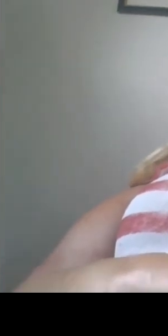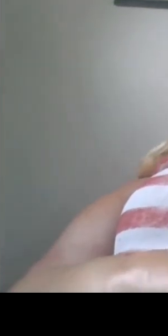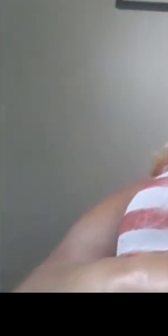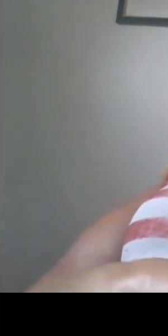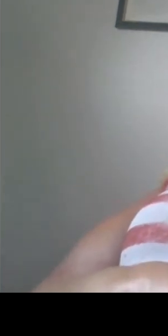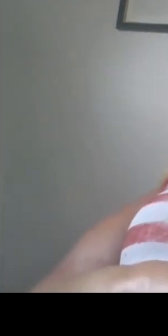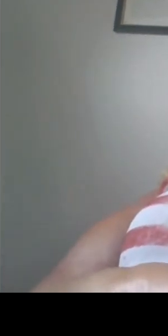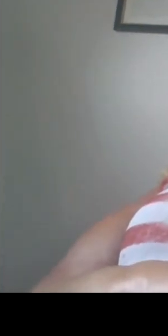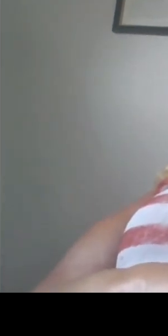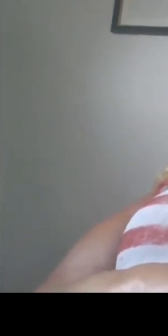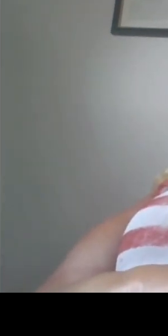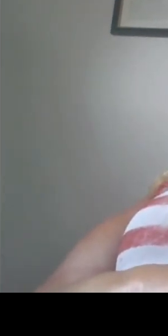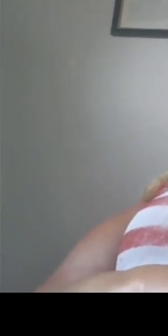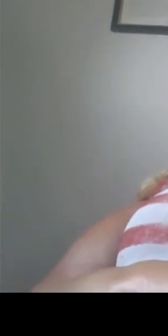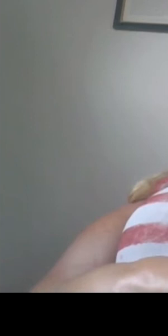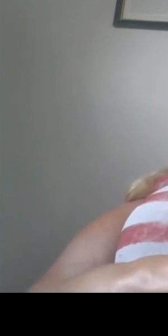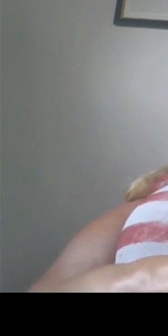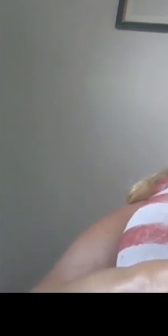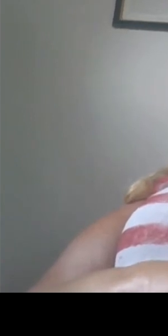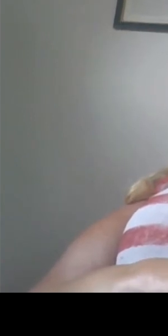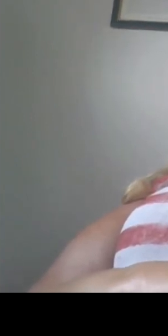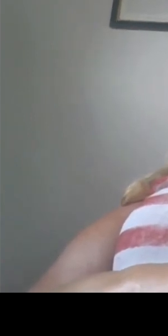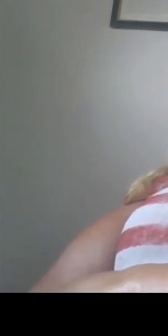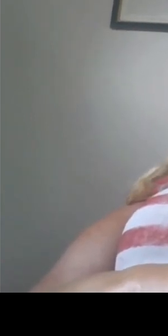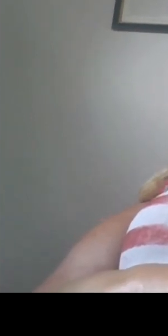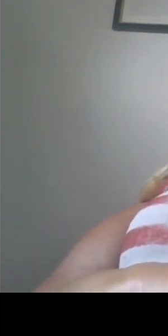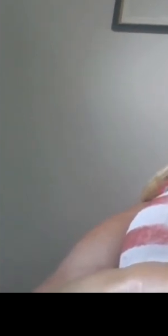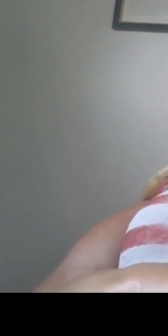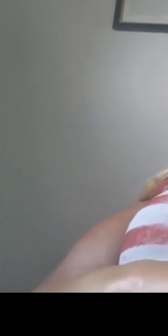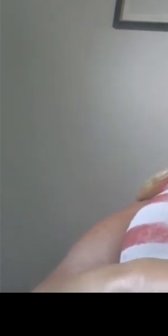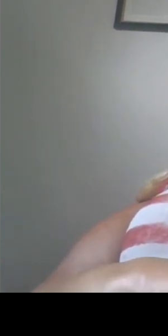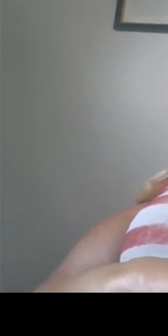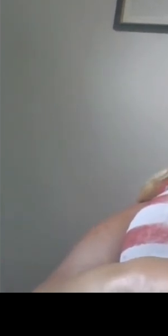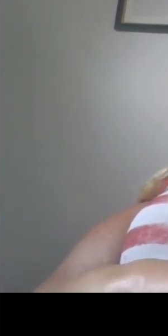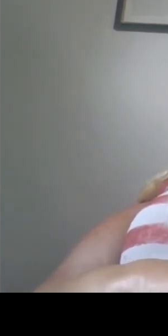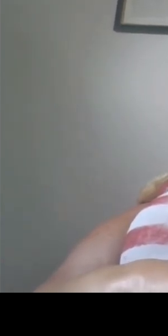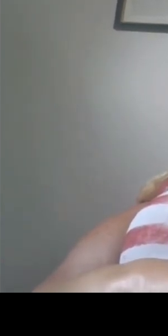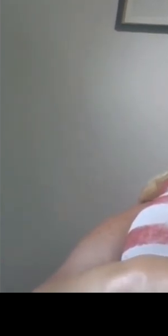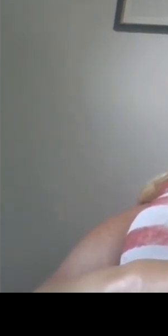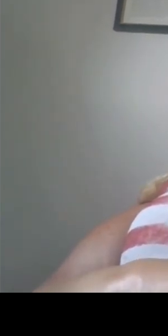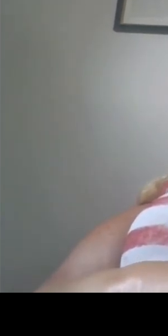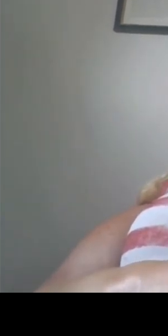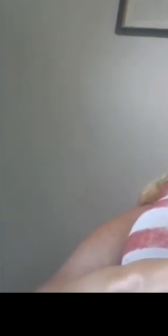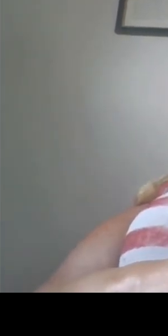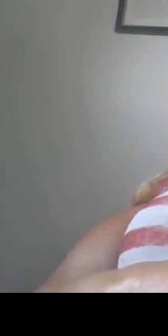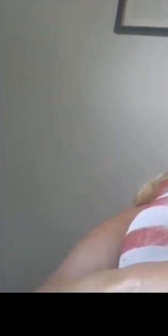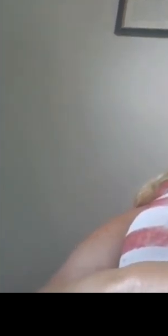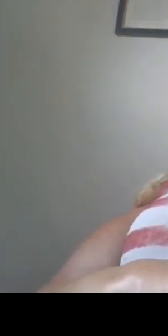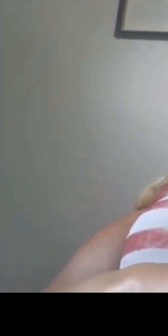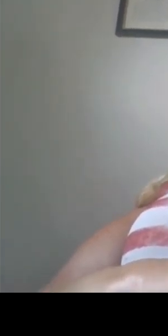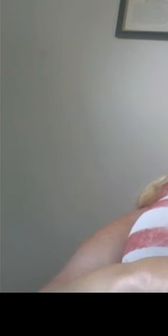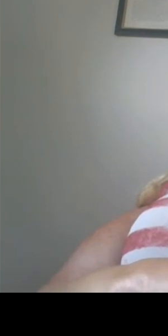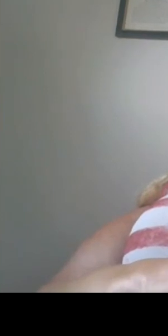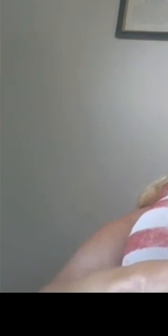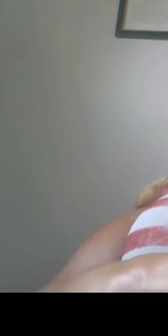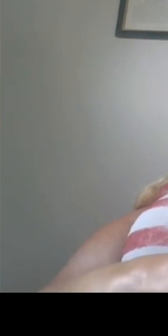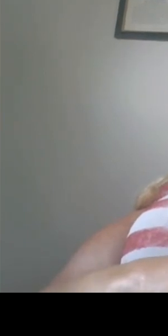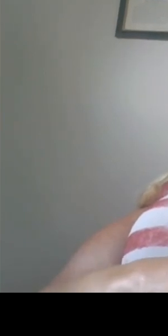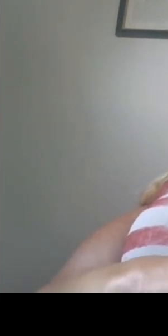you can do that. If you're just physically helping the person fill out the information, but they are